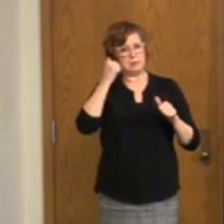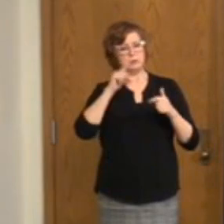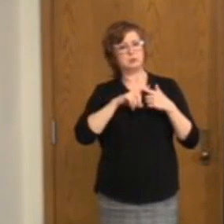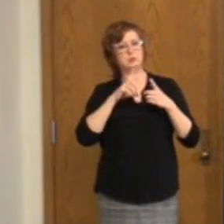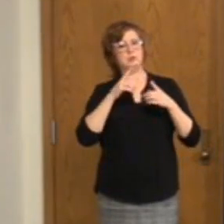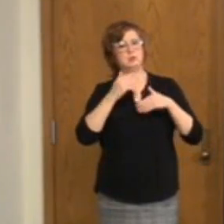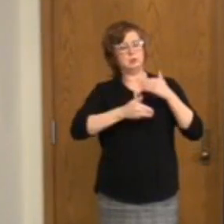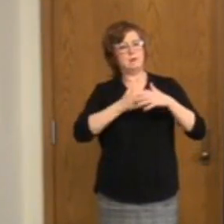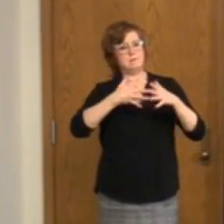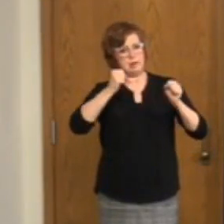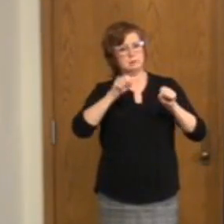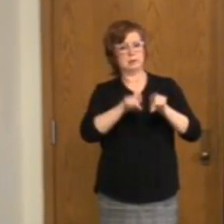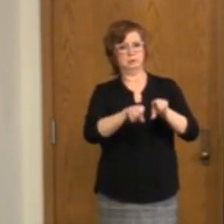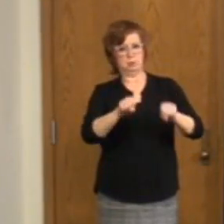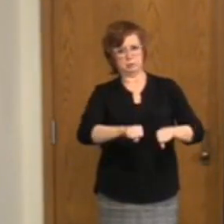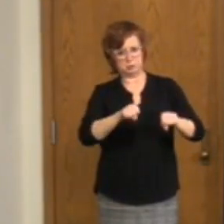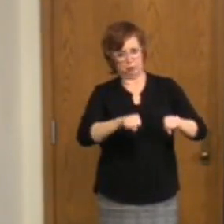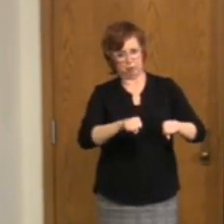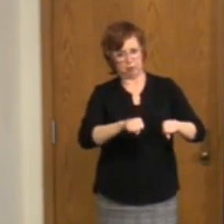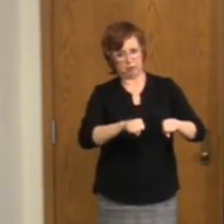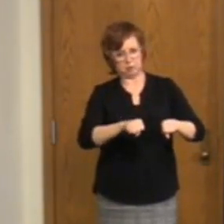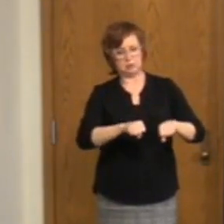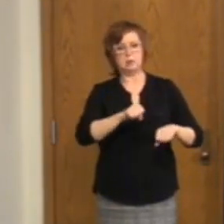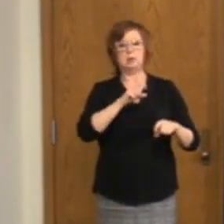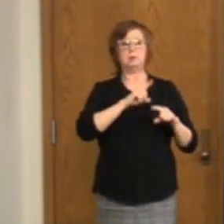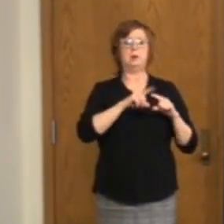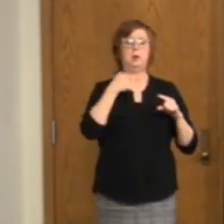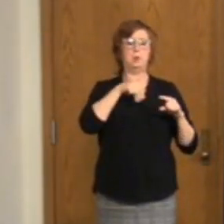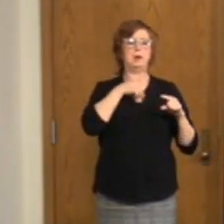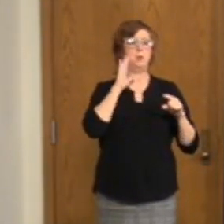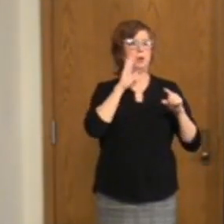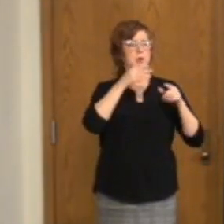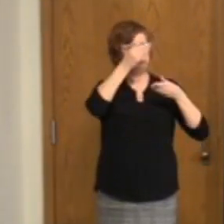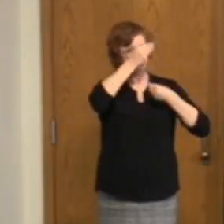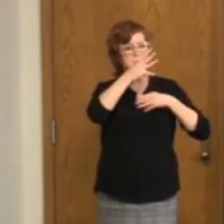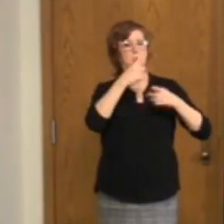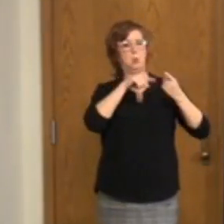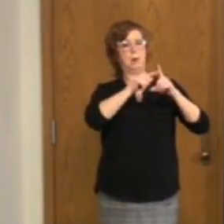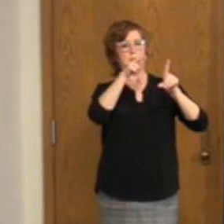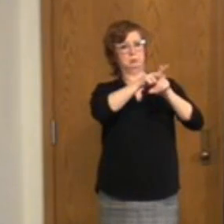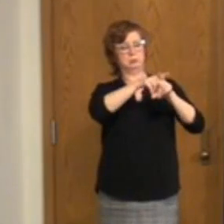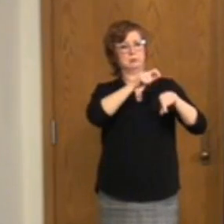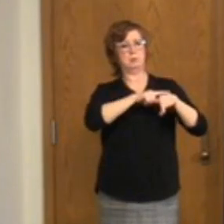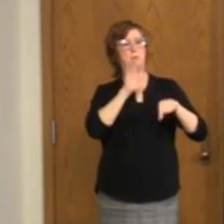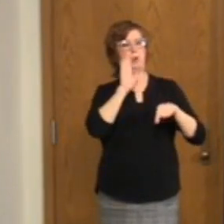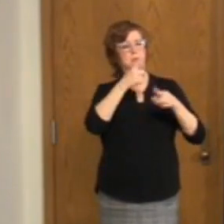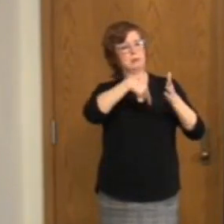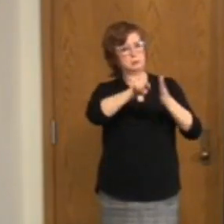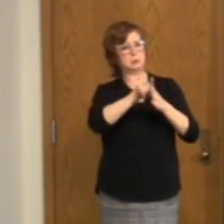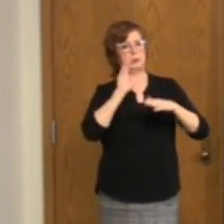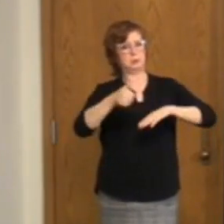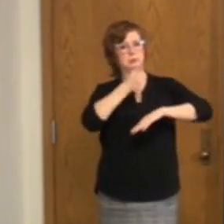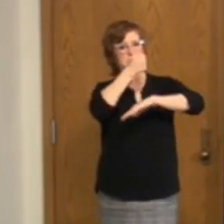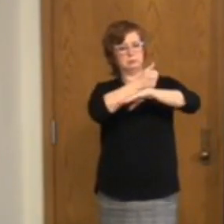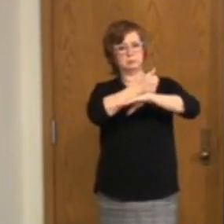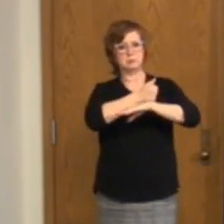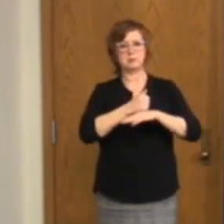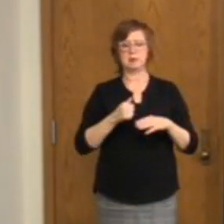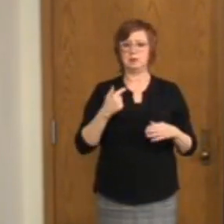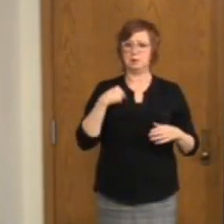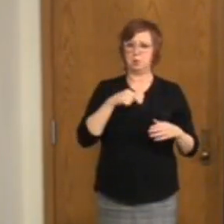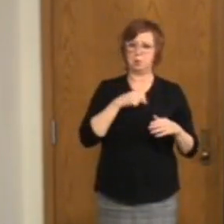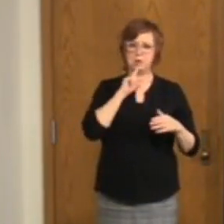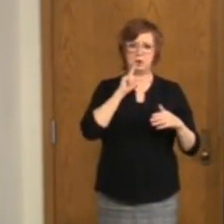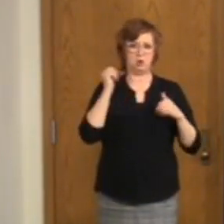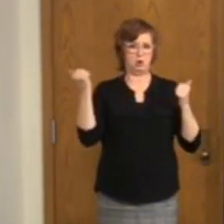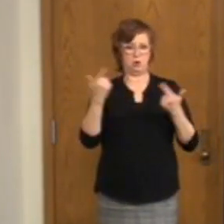said, deliveries to pick up in April. So for everyone that is waiting to get your shot, like many of us, we are going to get to you as soon as